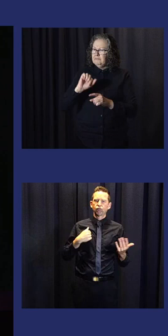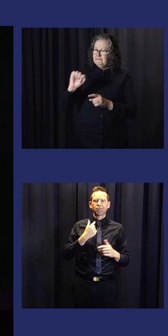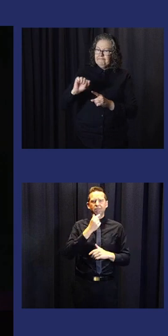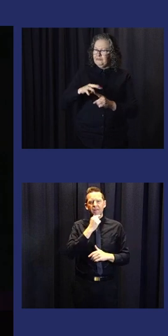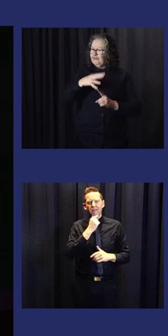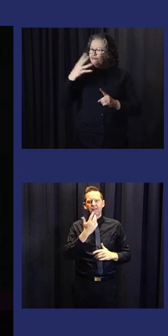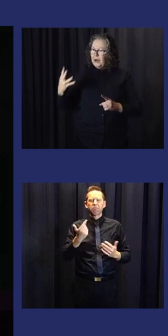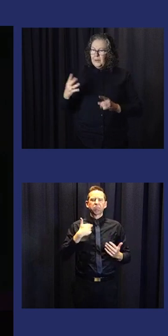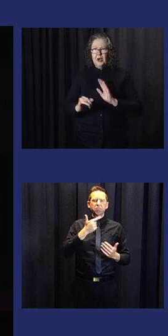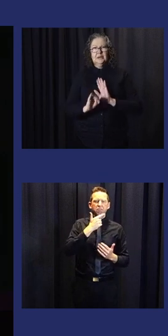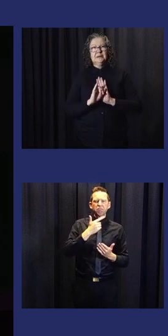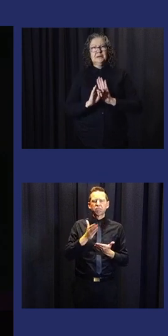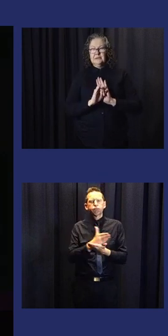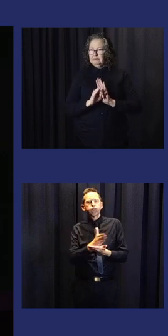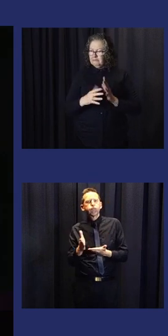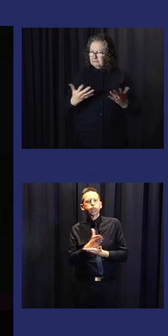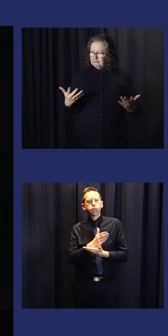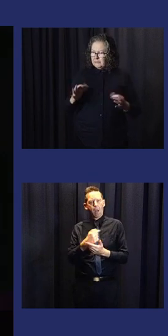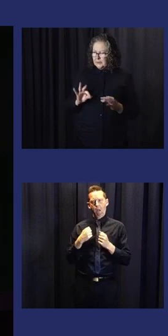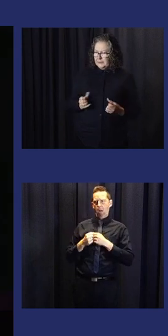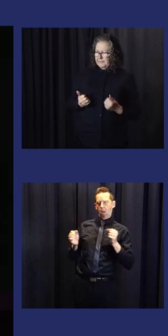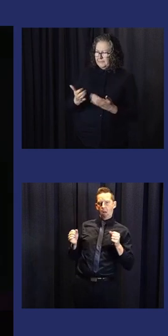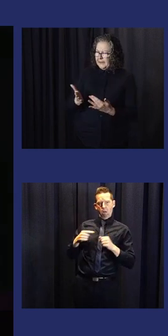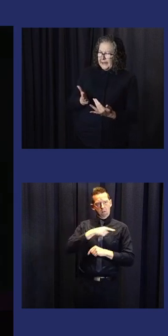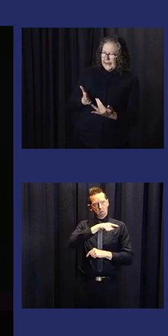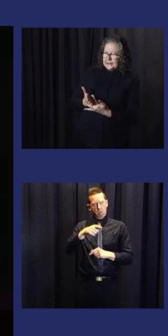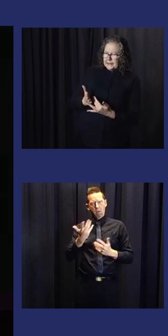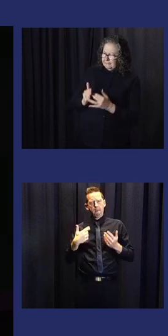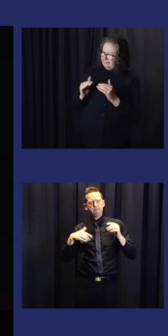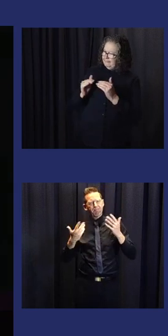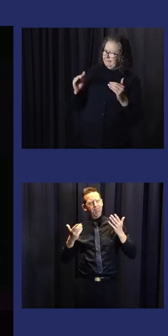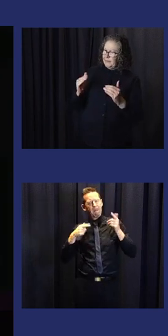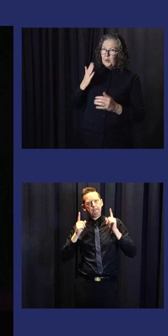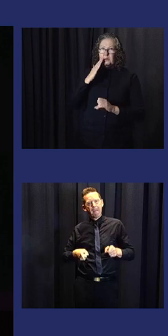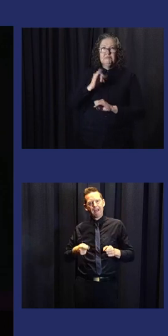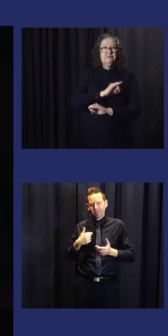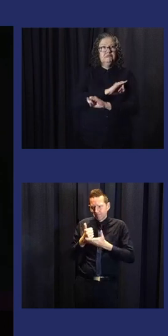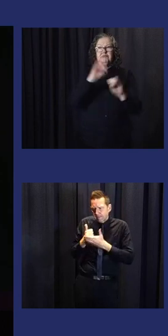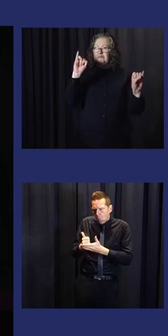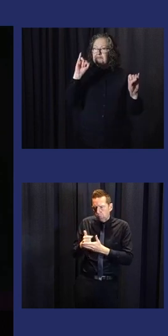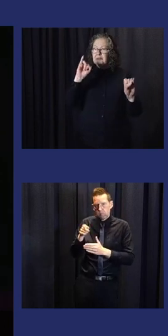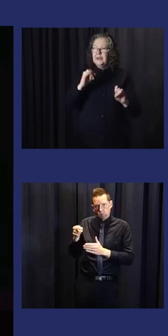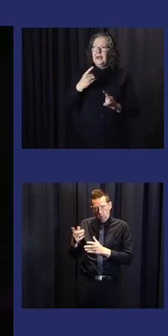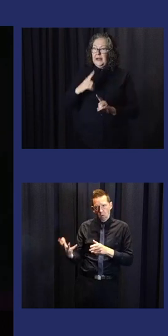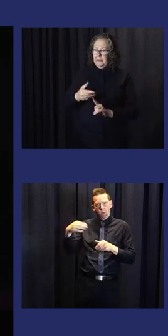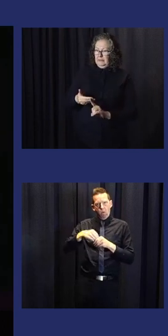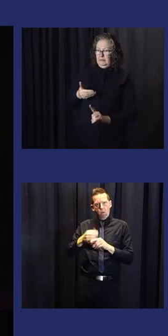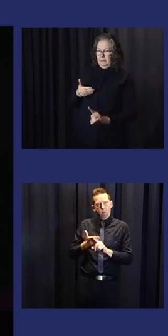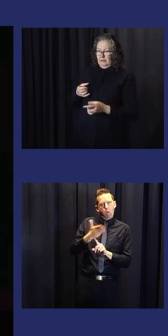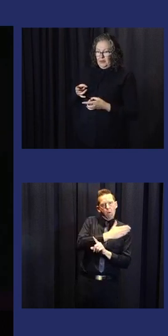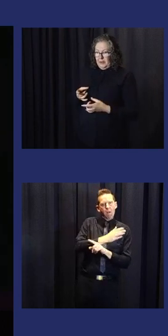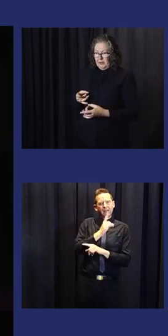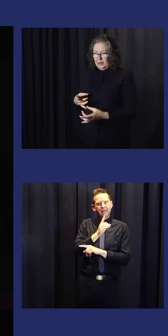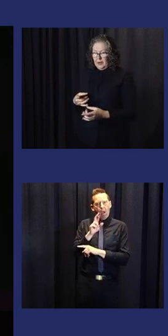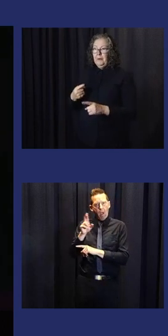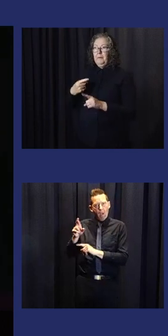receiving equitable access to information and support during times of disaster and in the preparation and planning for